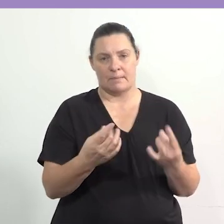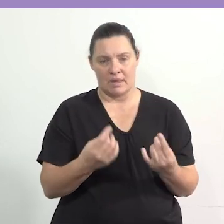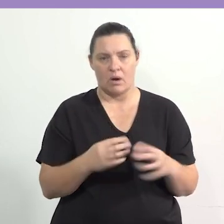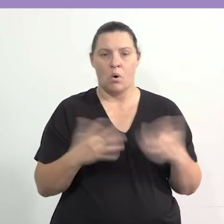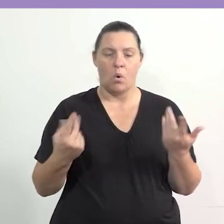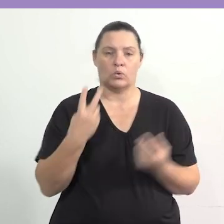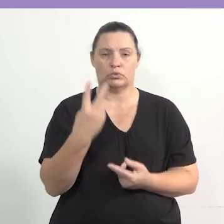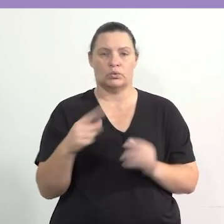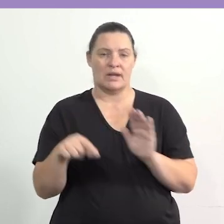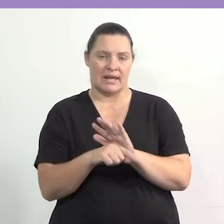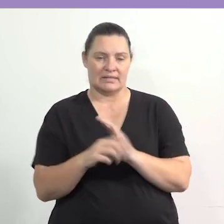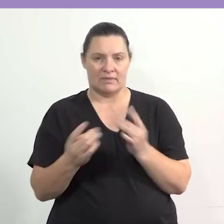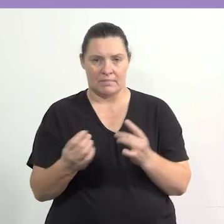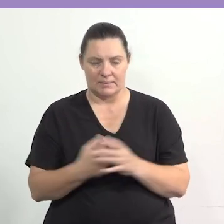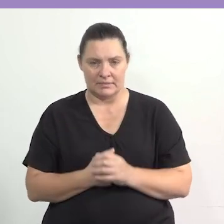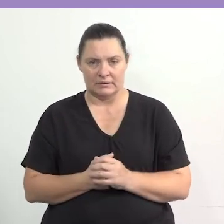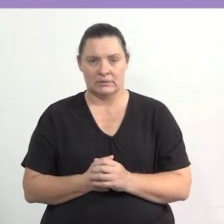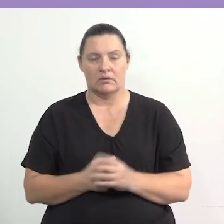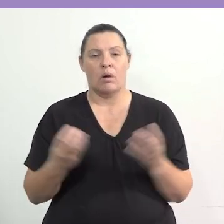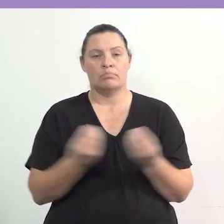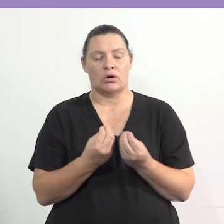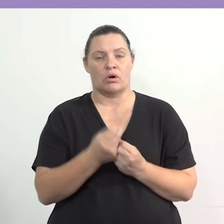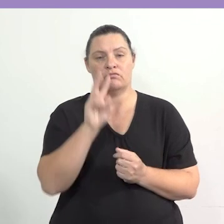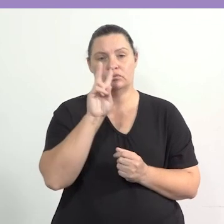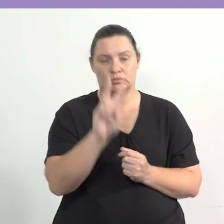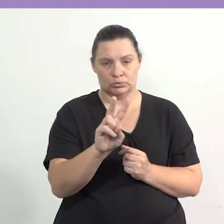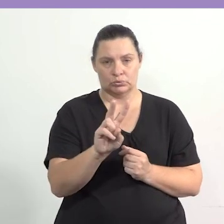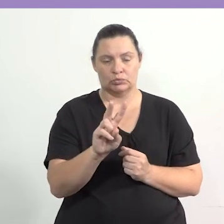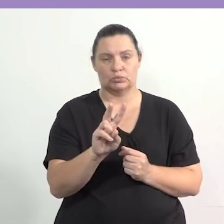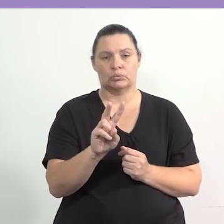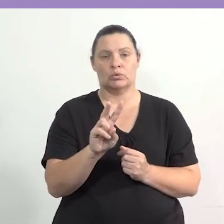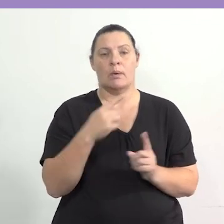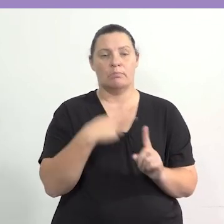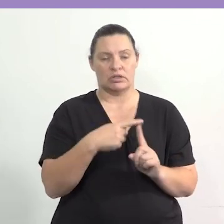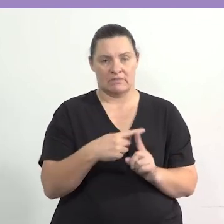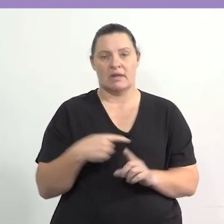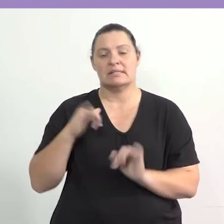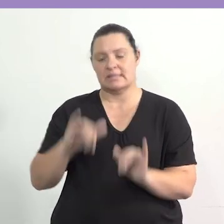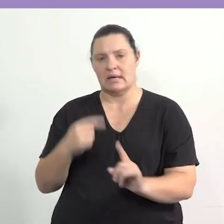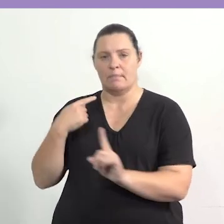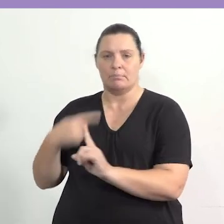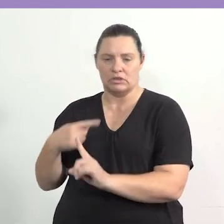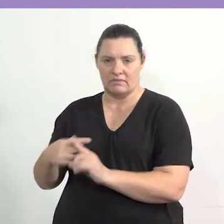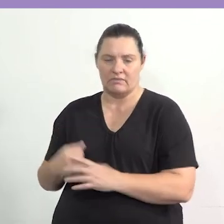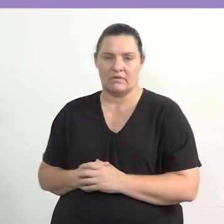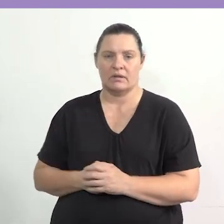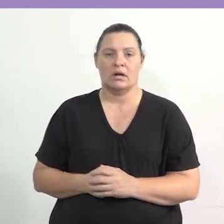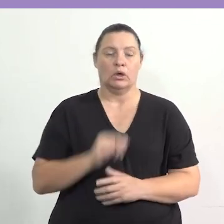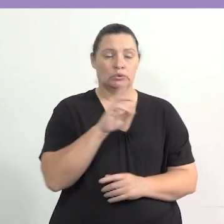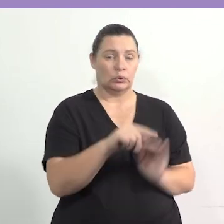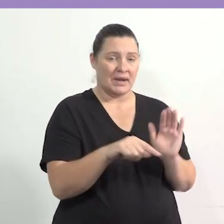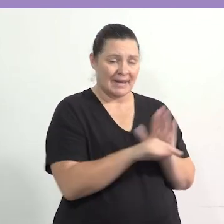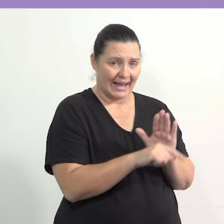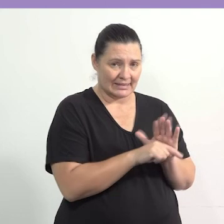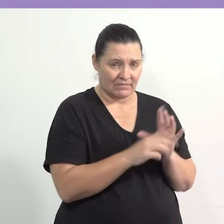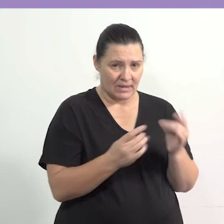numbers or two negative numbers. So the product of two positive numbers is a positive number. The product